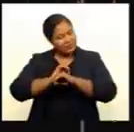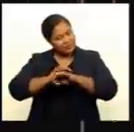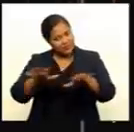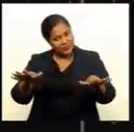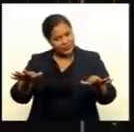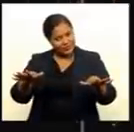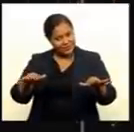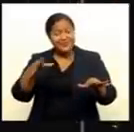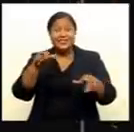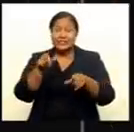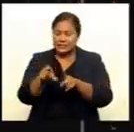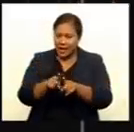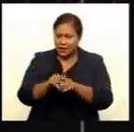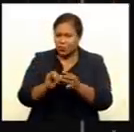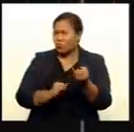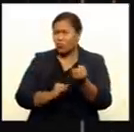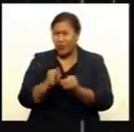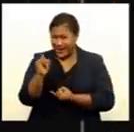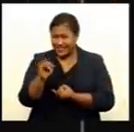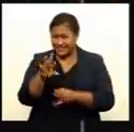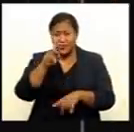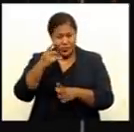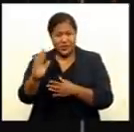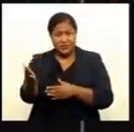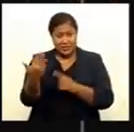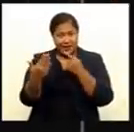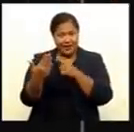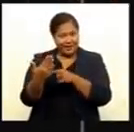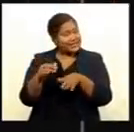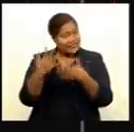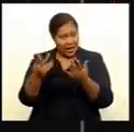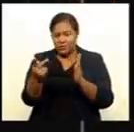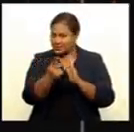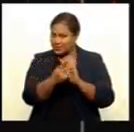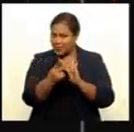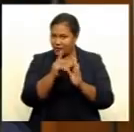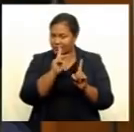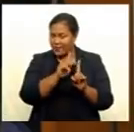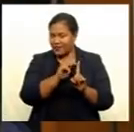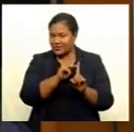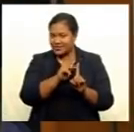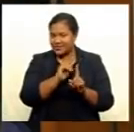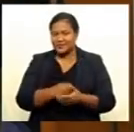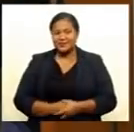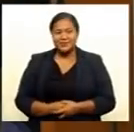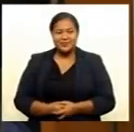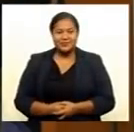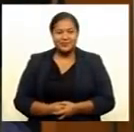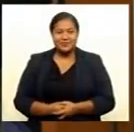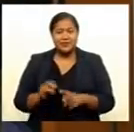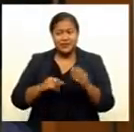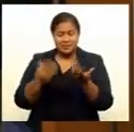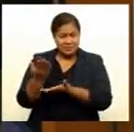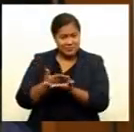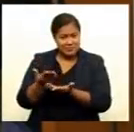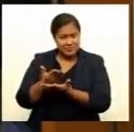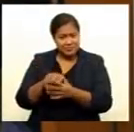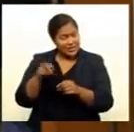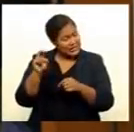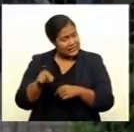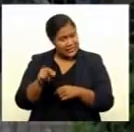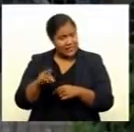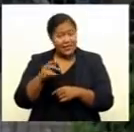Therefore, controlling the worst potential outcomes is priority. Kritika Kumar reports. The mitigation phase requires that